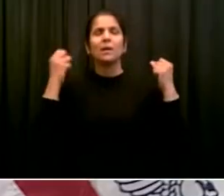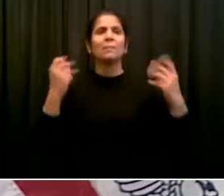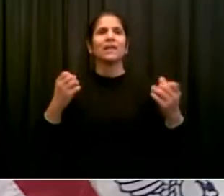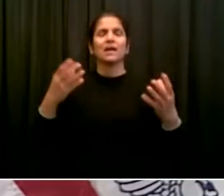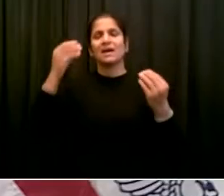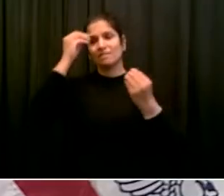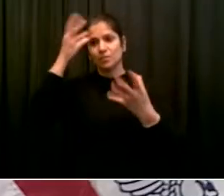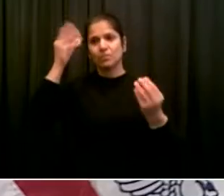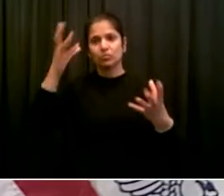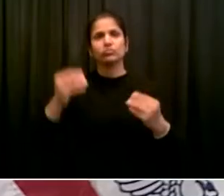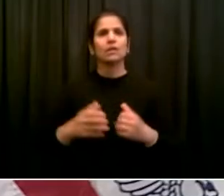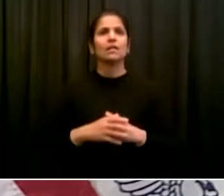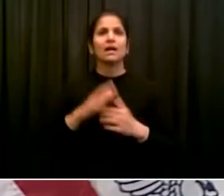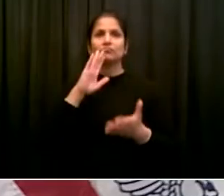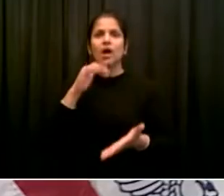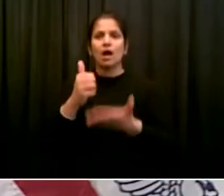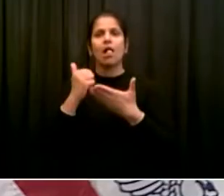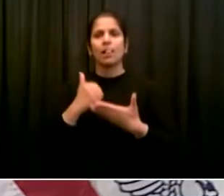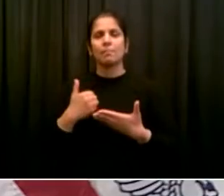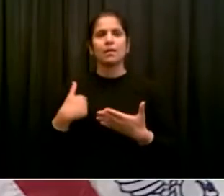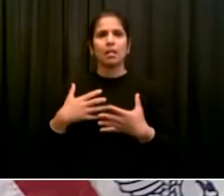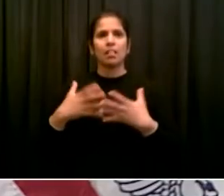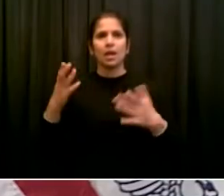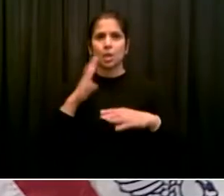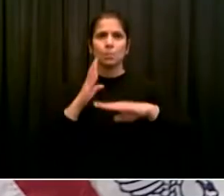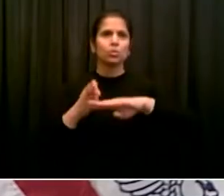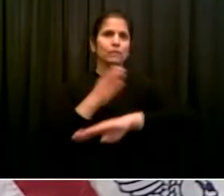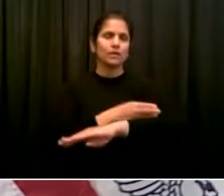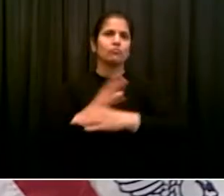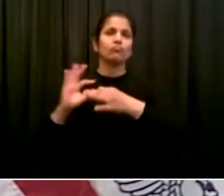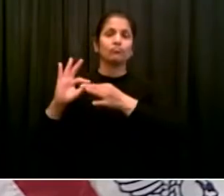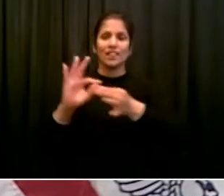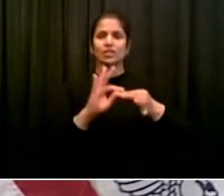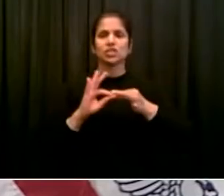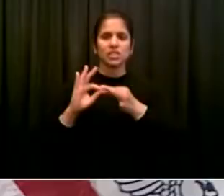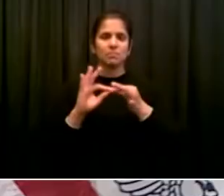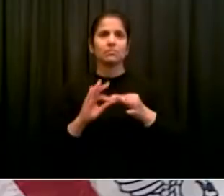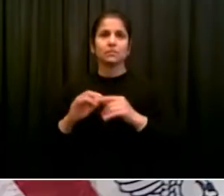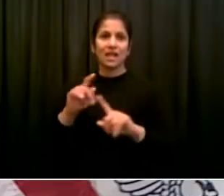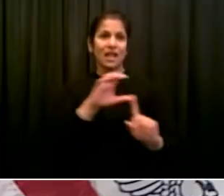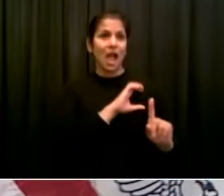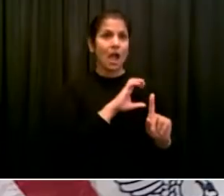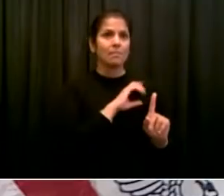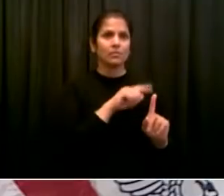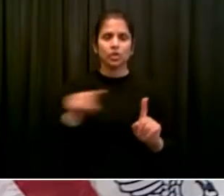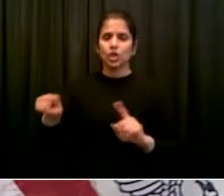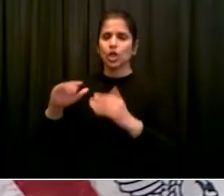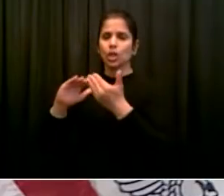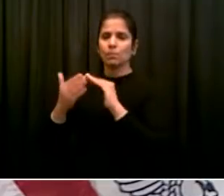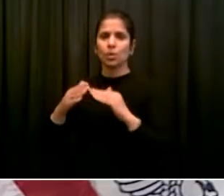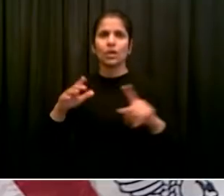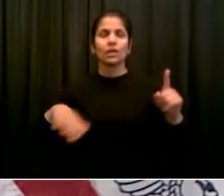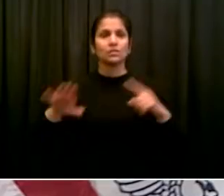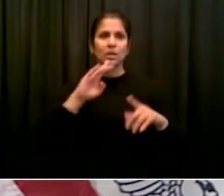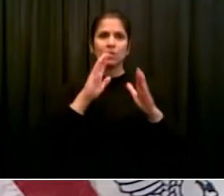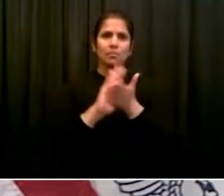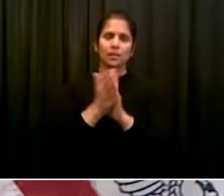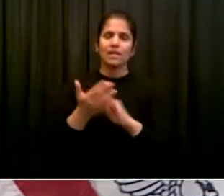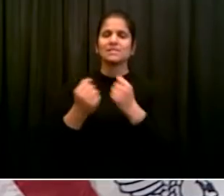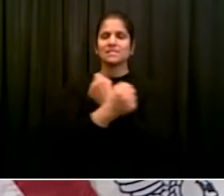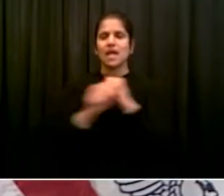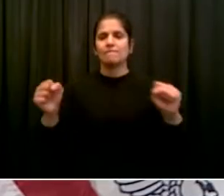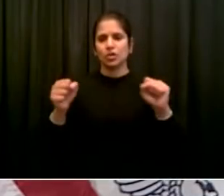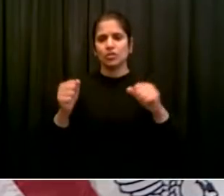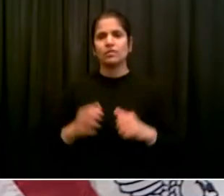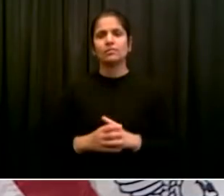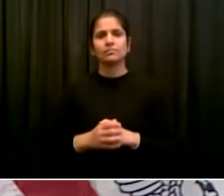help to improve the relationship between police and community, help to create justice, help to make us all safer. And that's the work we'll be doing